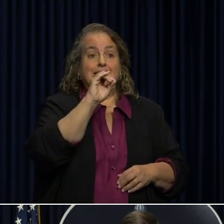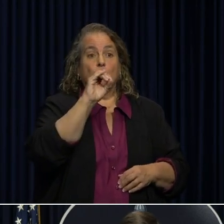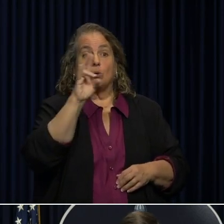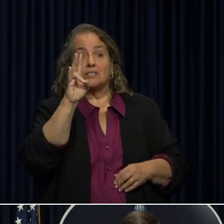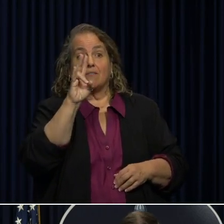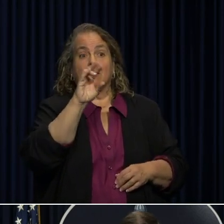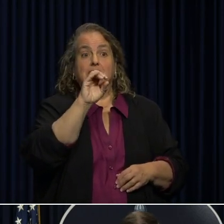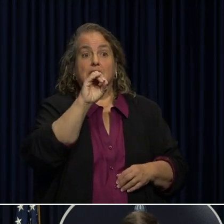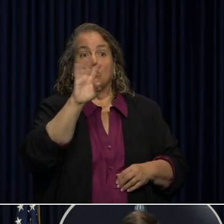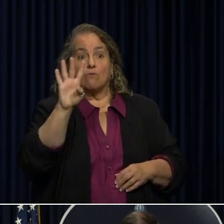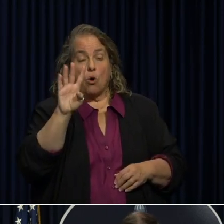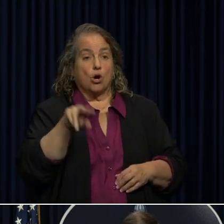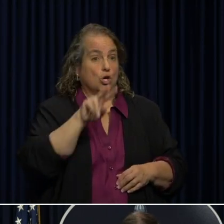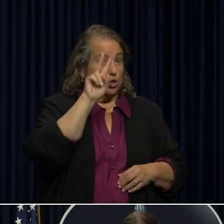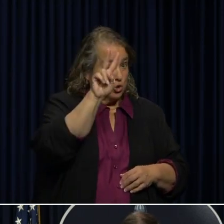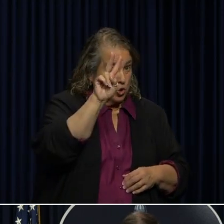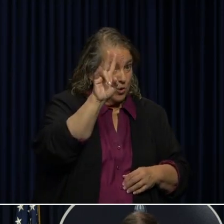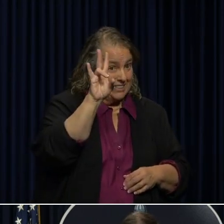270-753-0704.